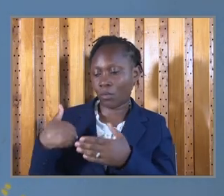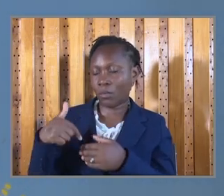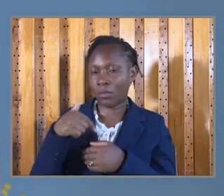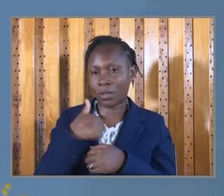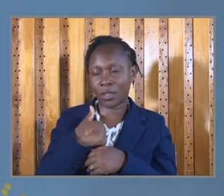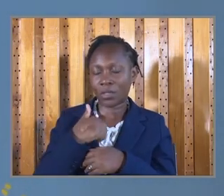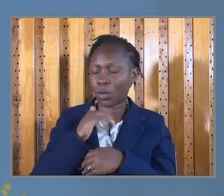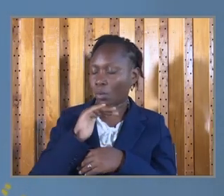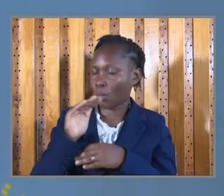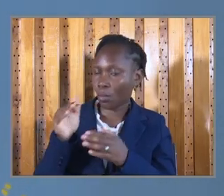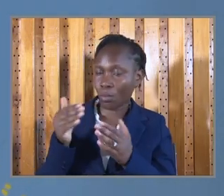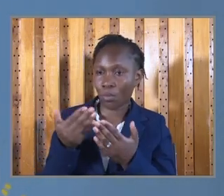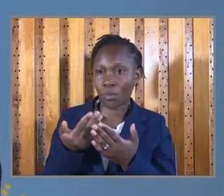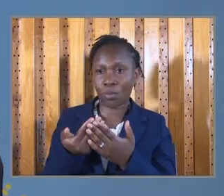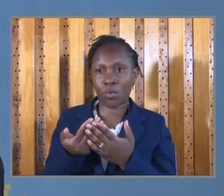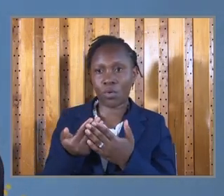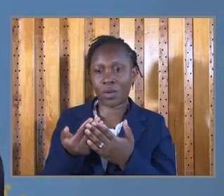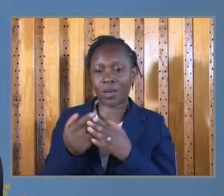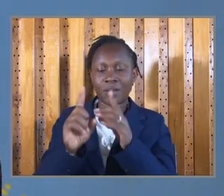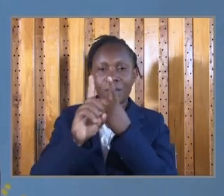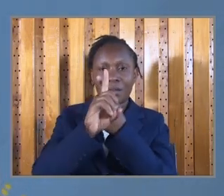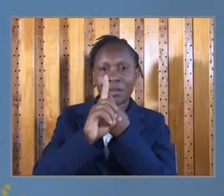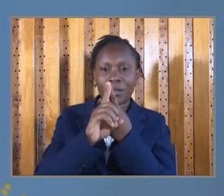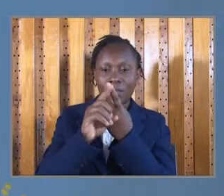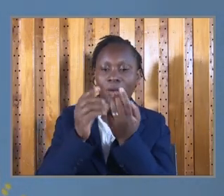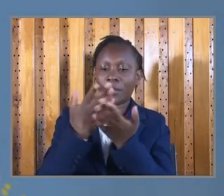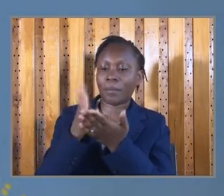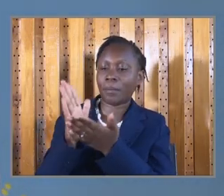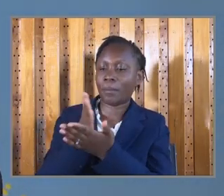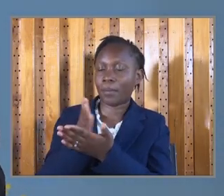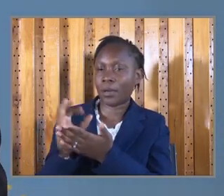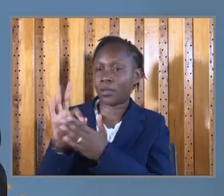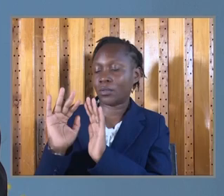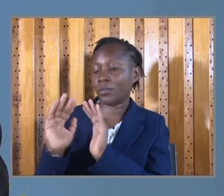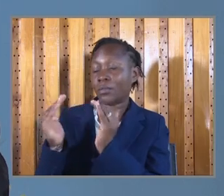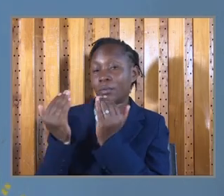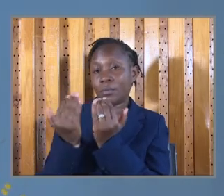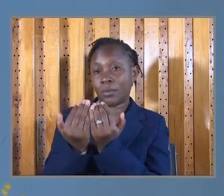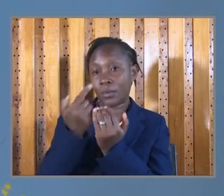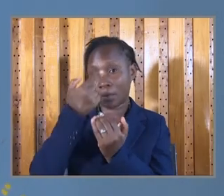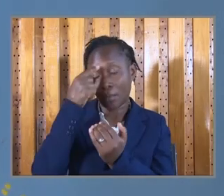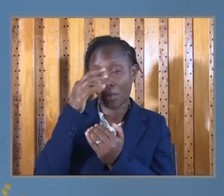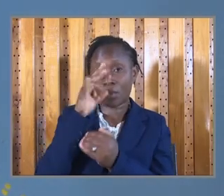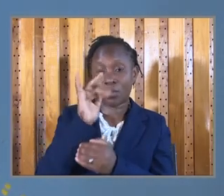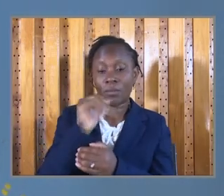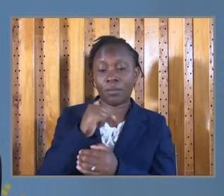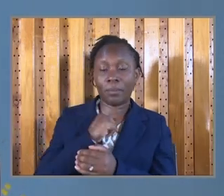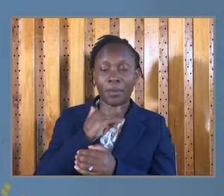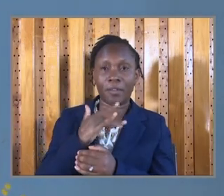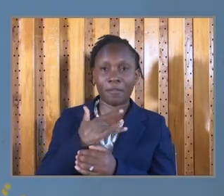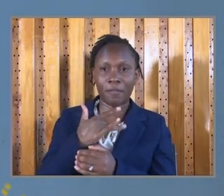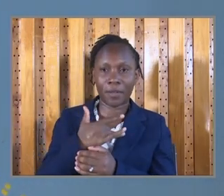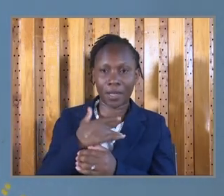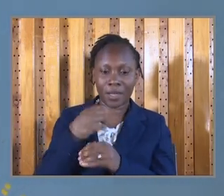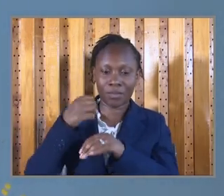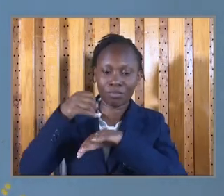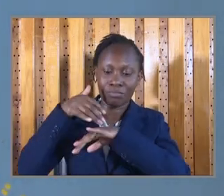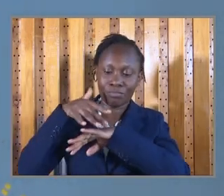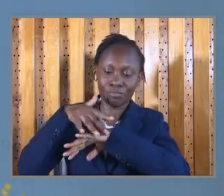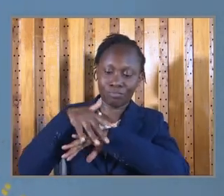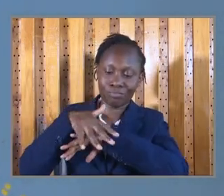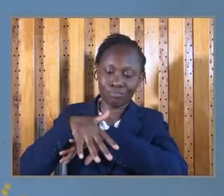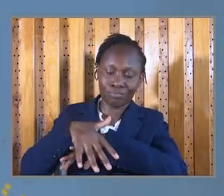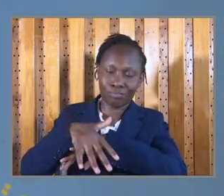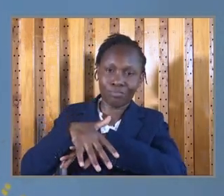All of us in all corners of the world. And because of that, I feel it transcends